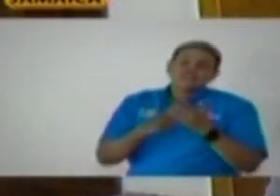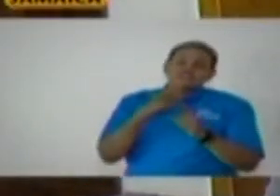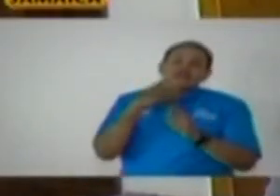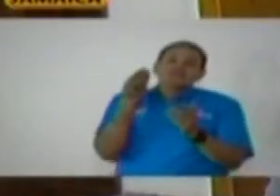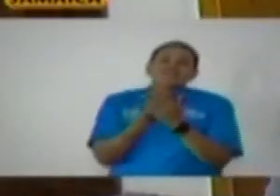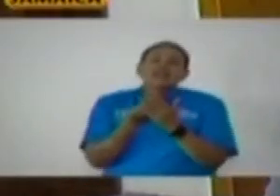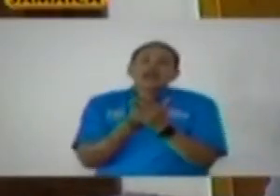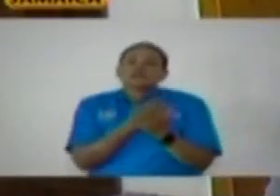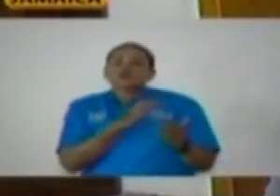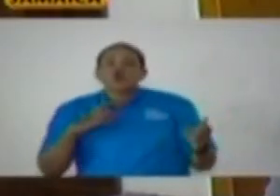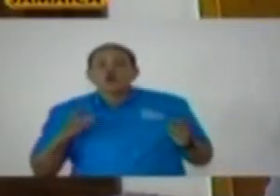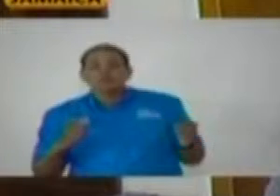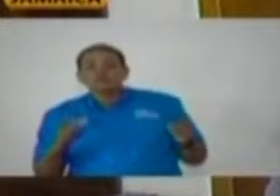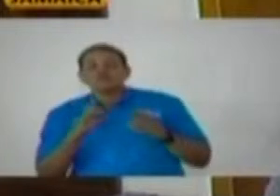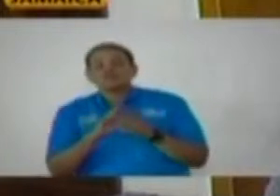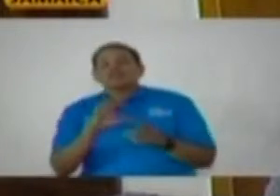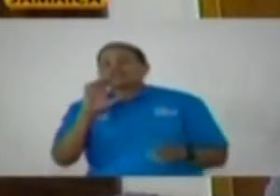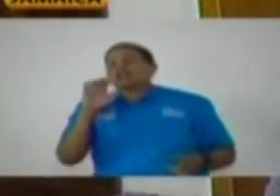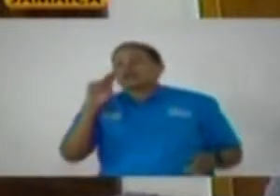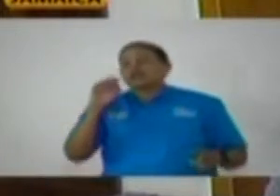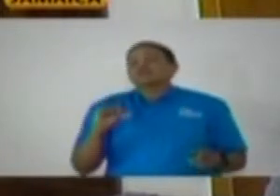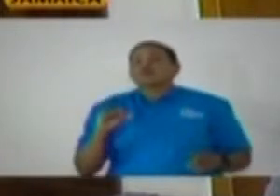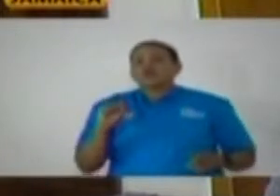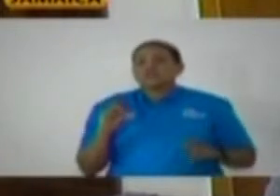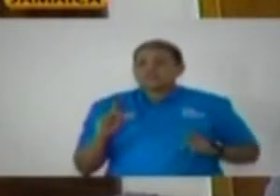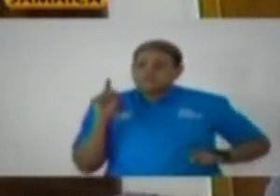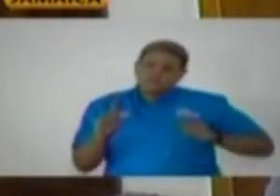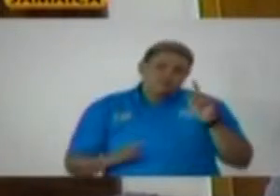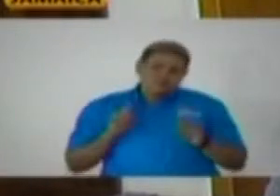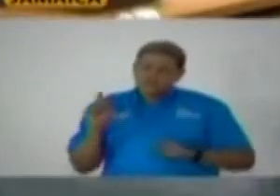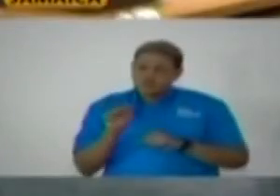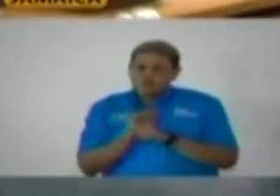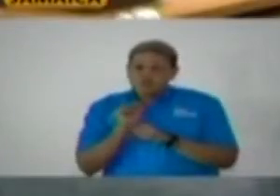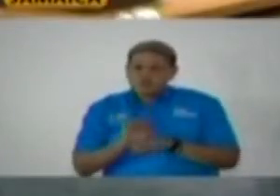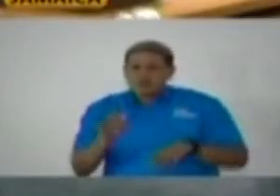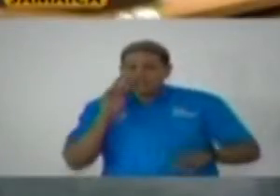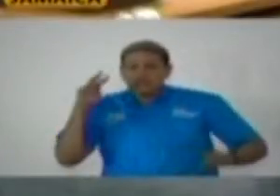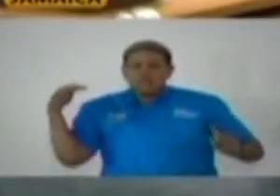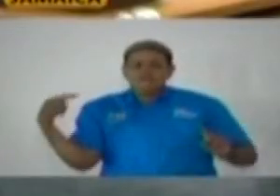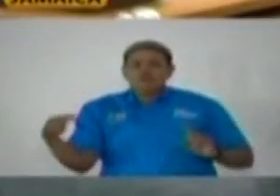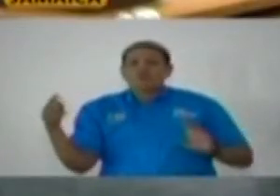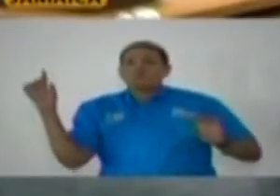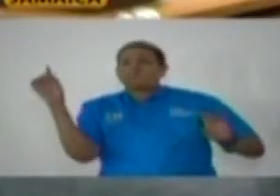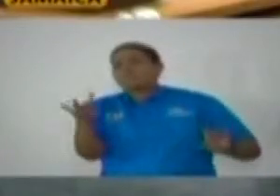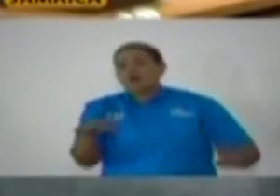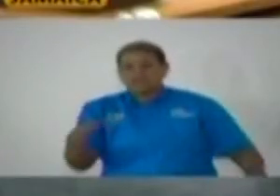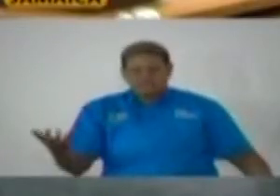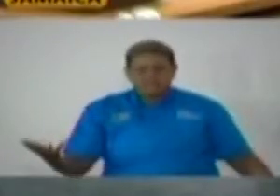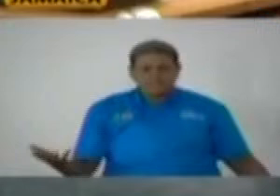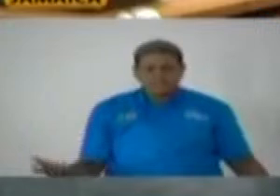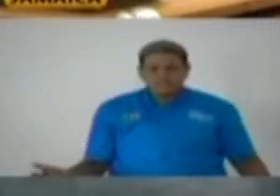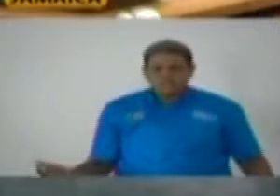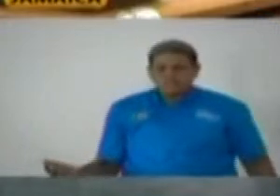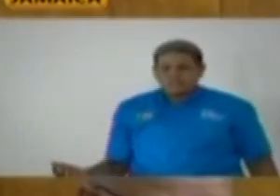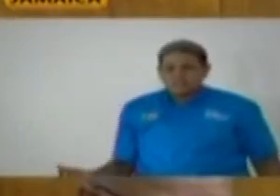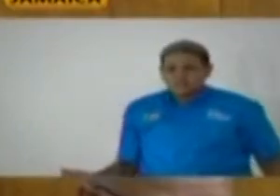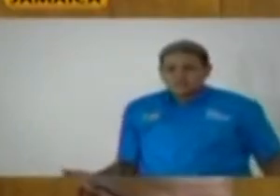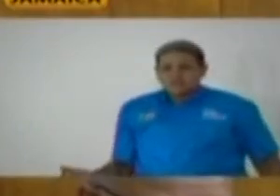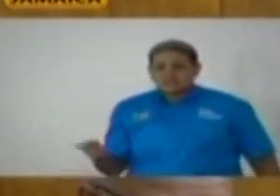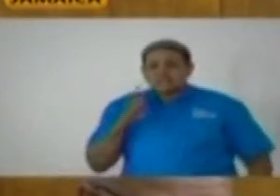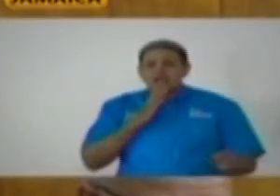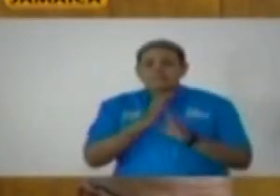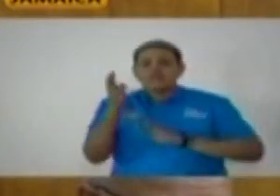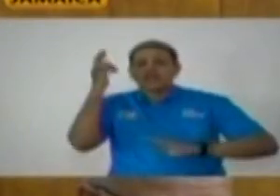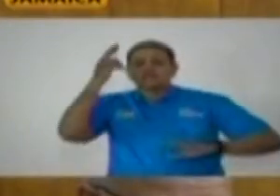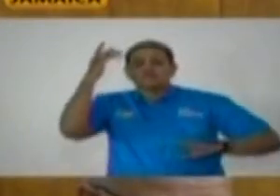here about the census workers. And there was a view posited that the main reason